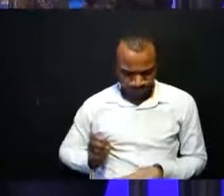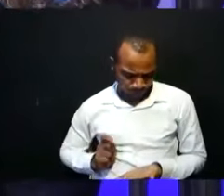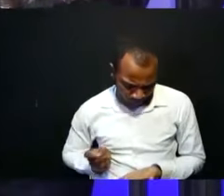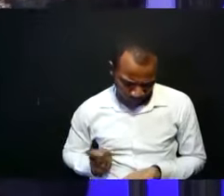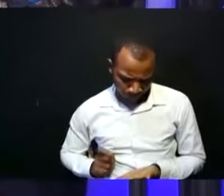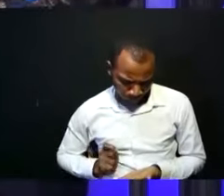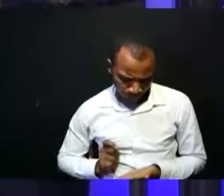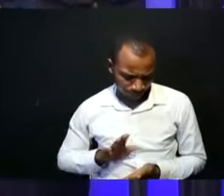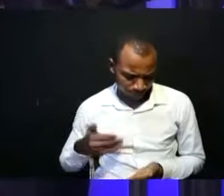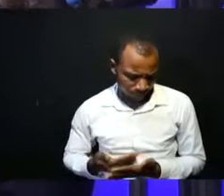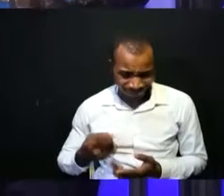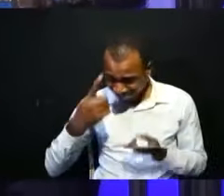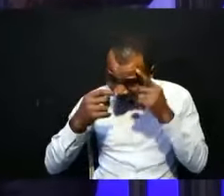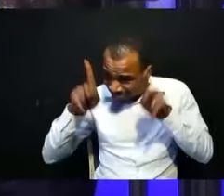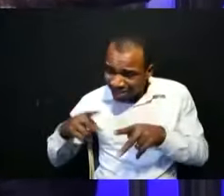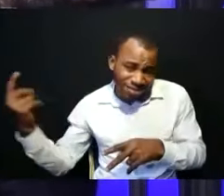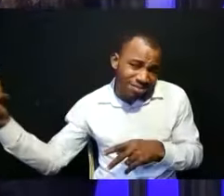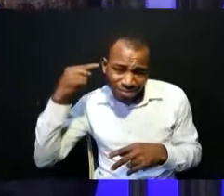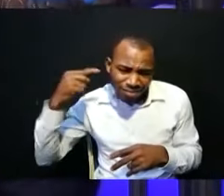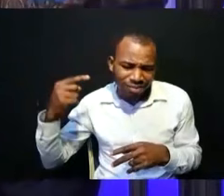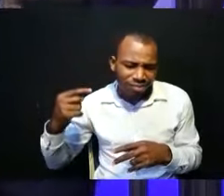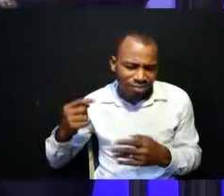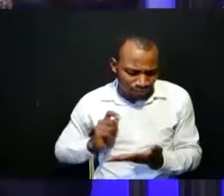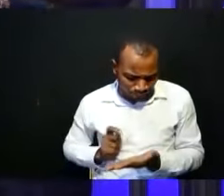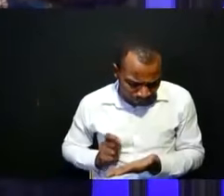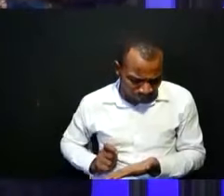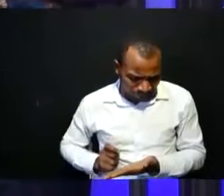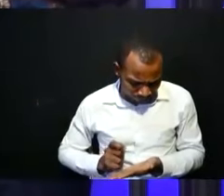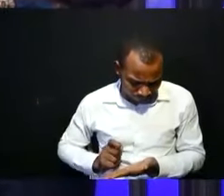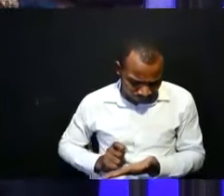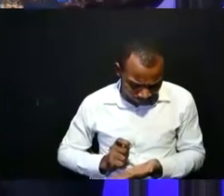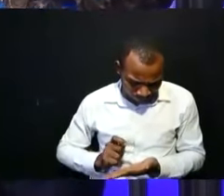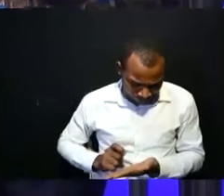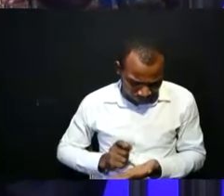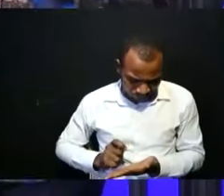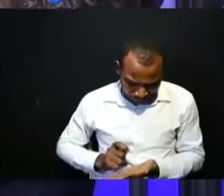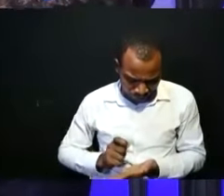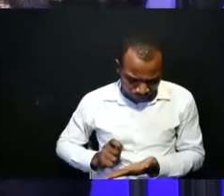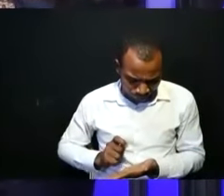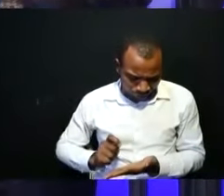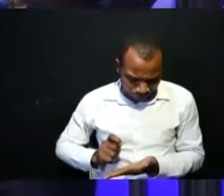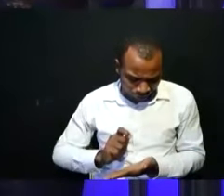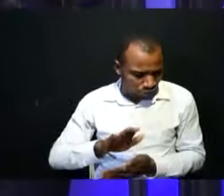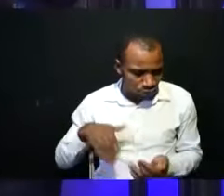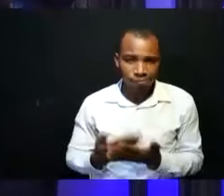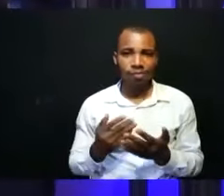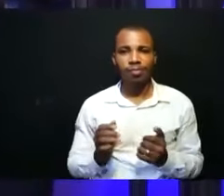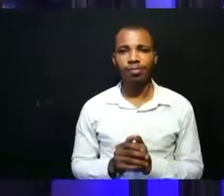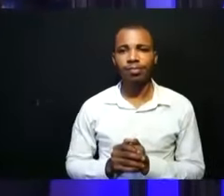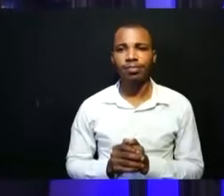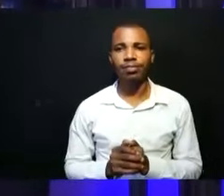e hinta e dia kire me. Na me hunu kwa ya me fa so asane e be ya dwabo nimpo metumi akasa. Enti ne ba ya ne se metum rika kọ